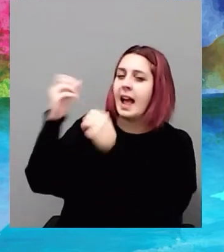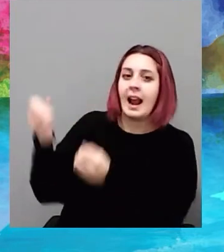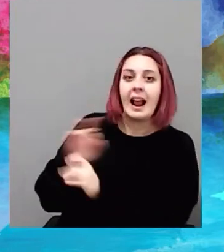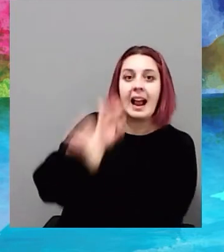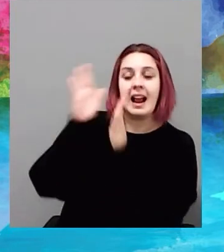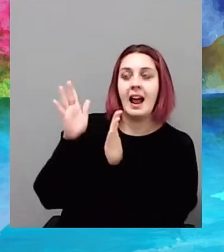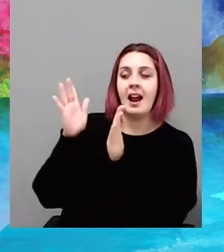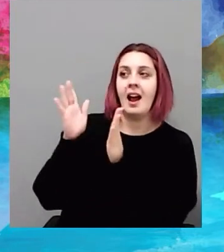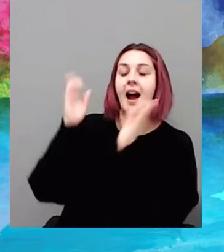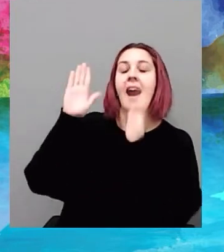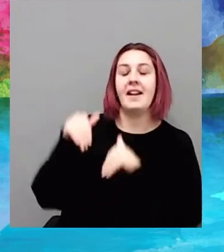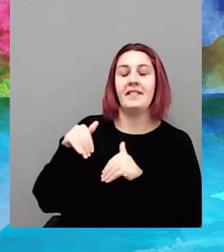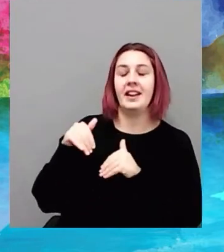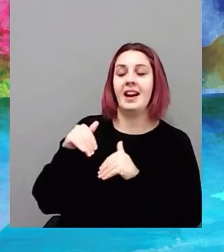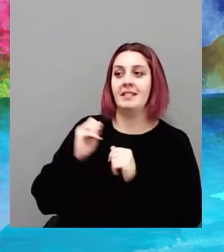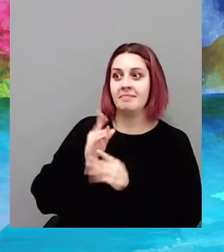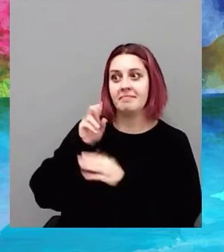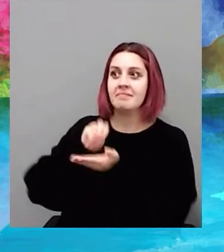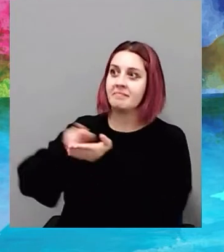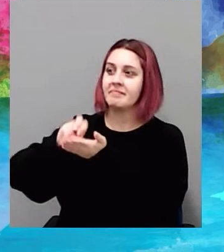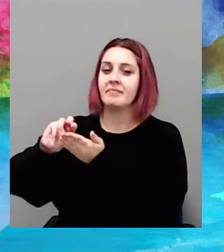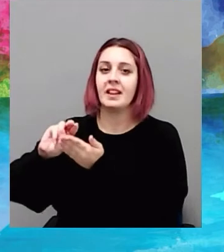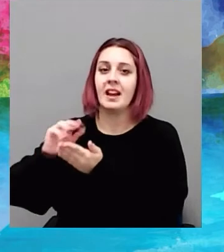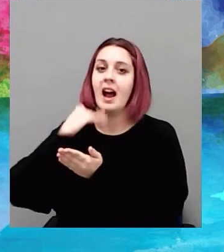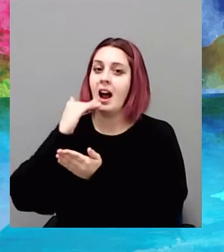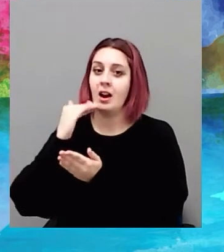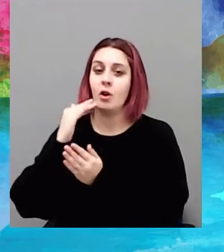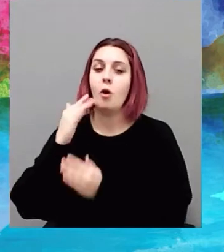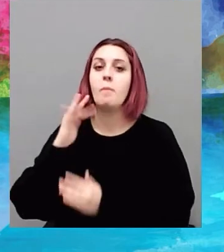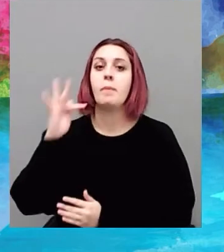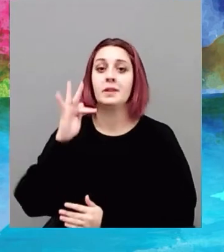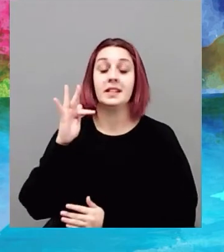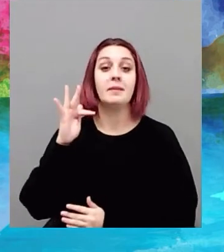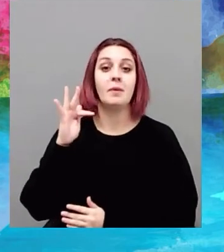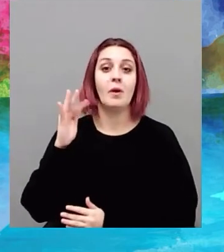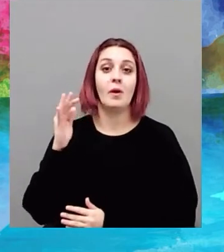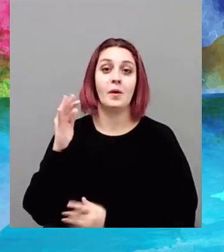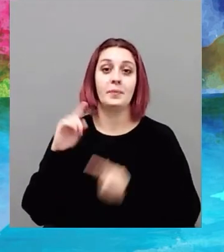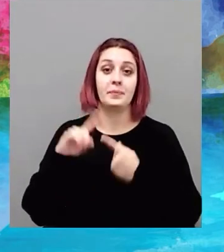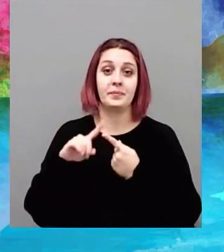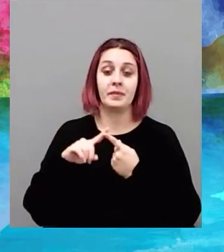signaled, then we can discover those, and this has a direct impact